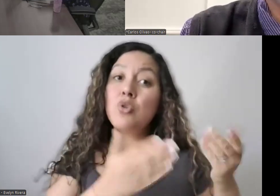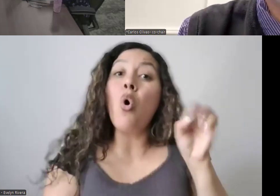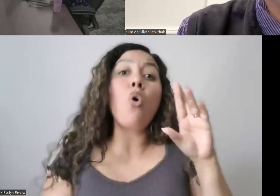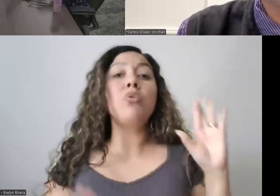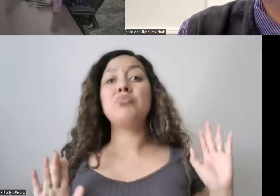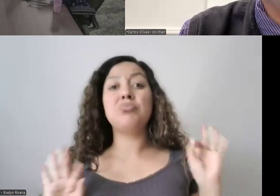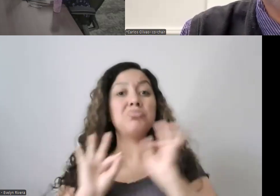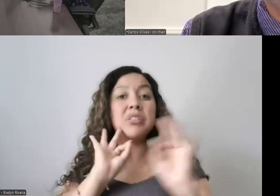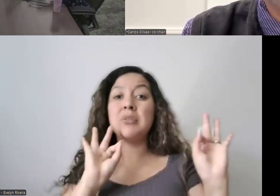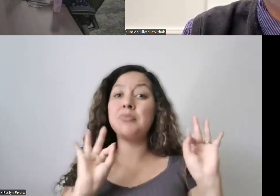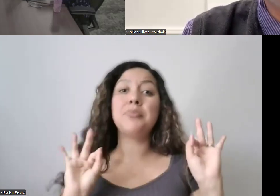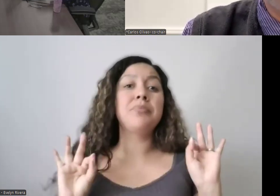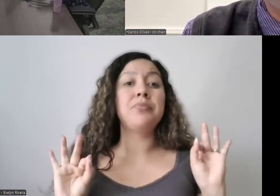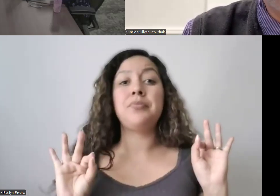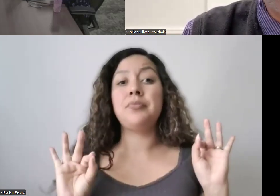more,